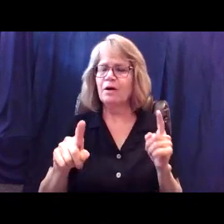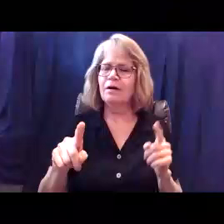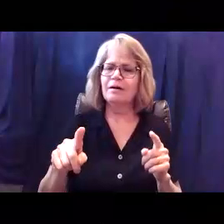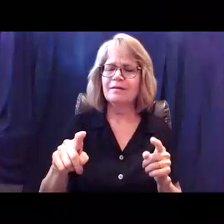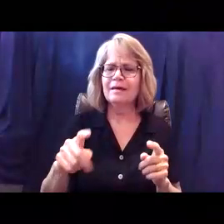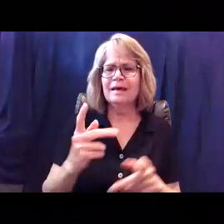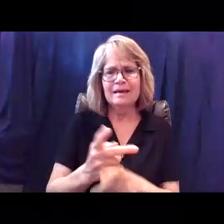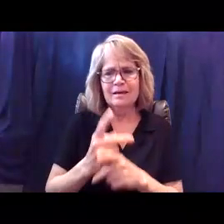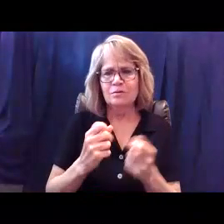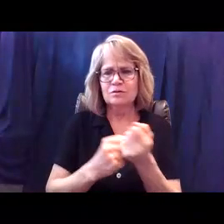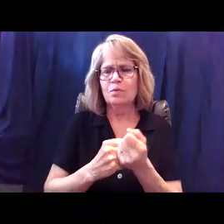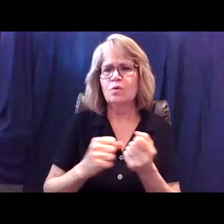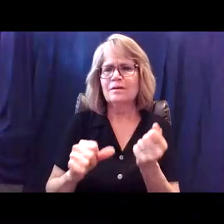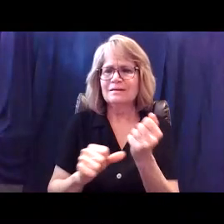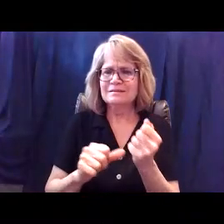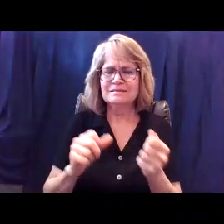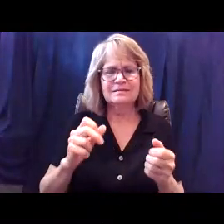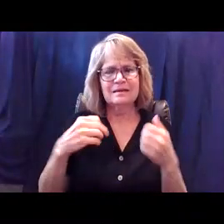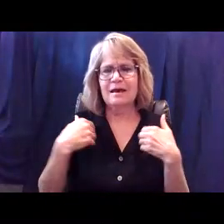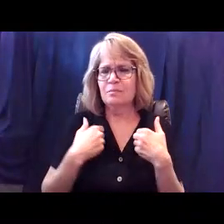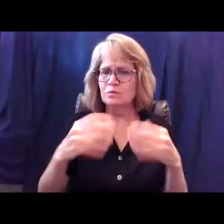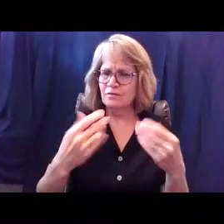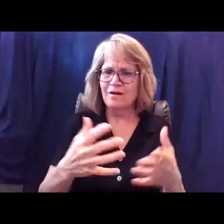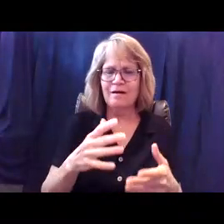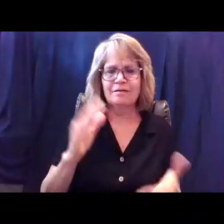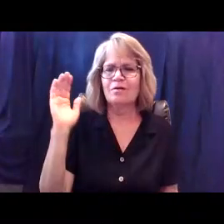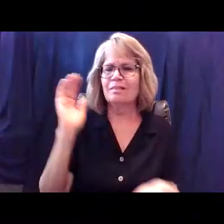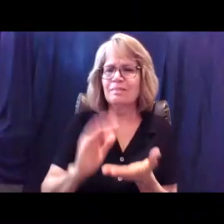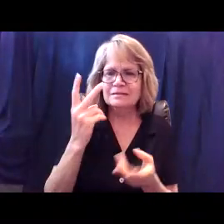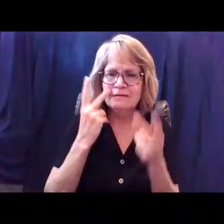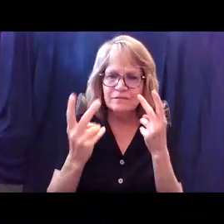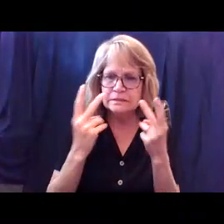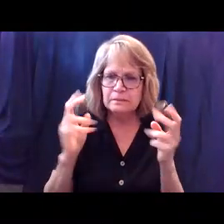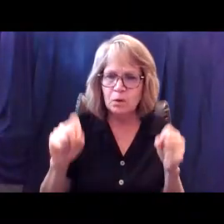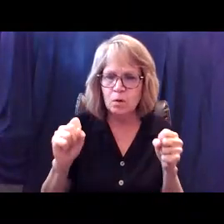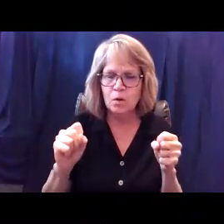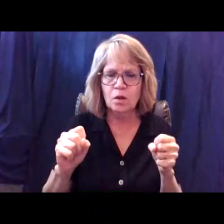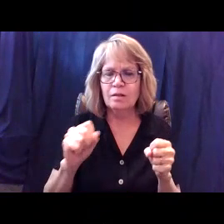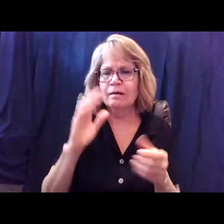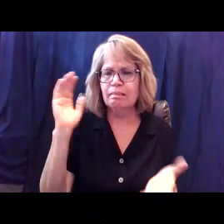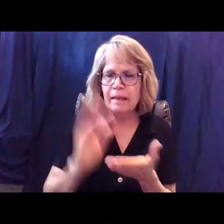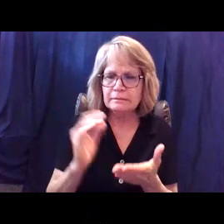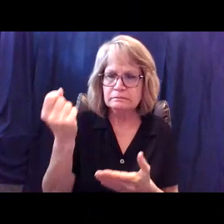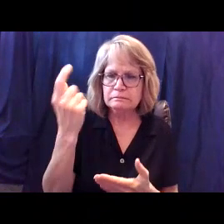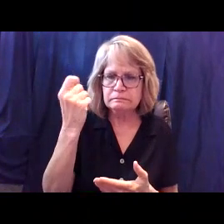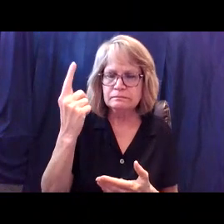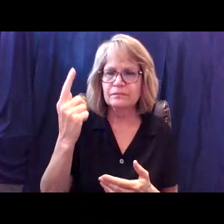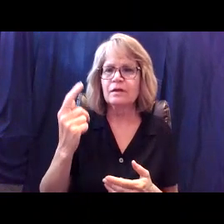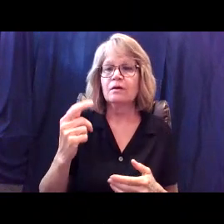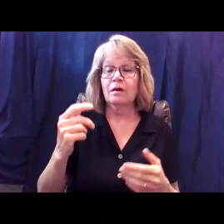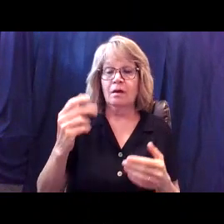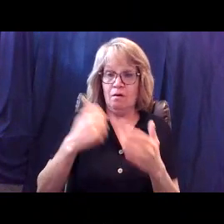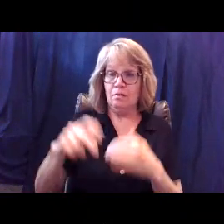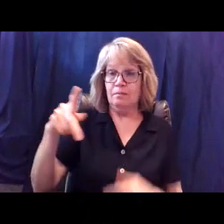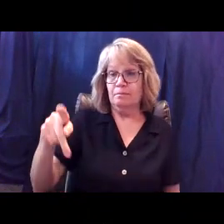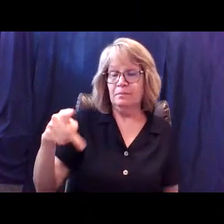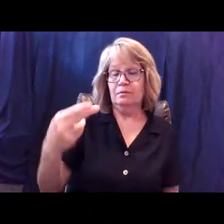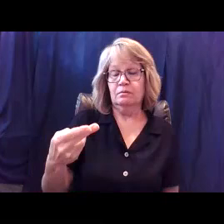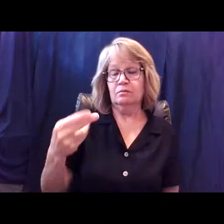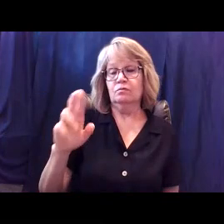animal is providing is a little less visible and a little less understood. But I do want to be clear that under the Pennsylvania Human Relations Act, it